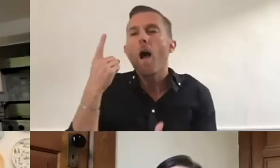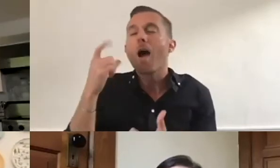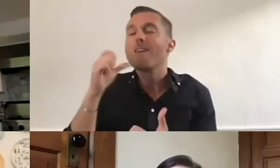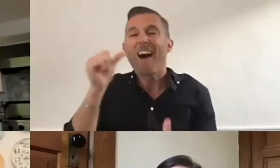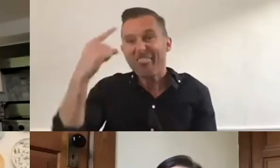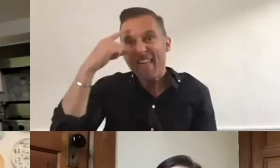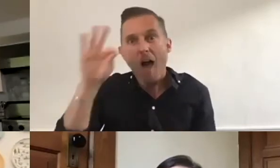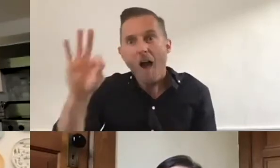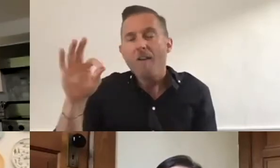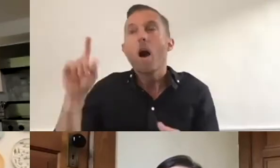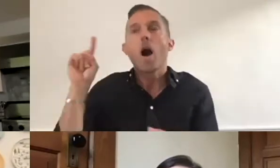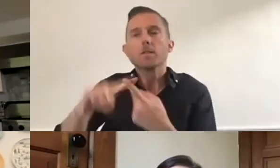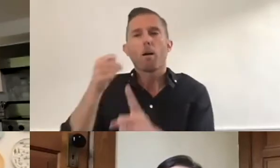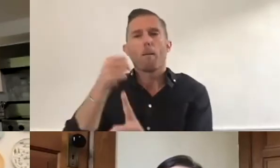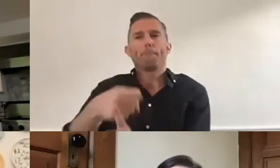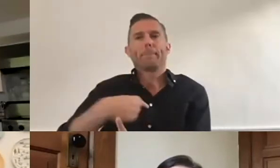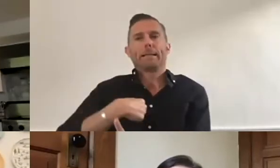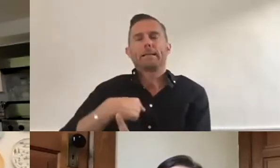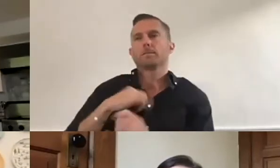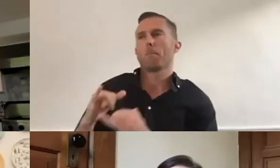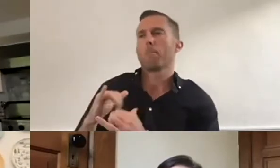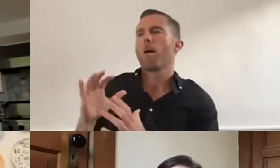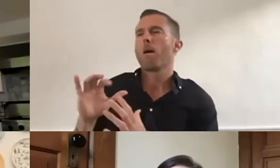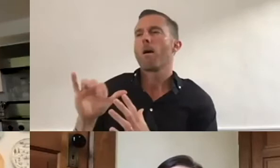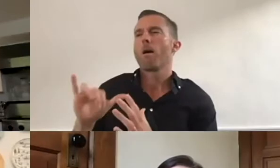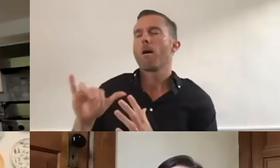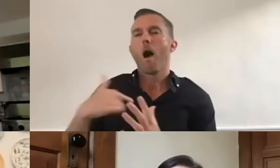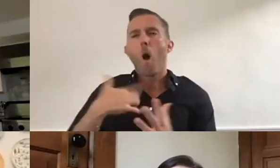So I'm going to want a room filled with